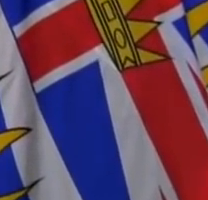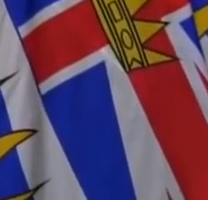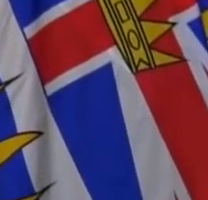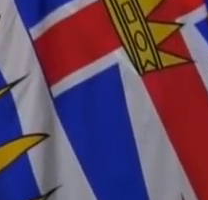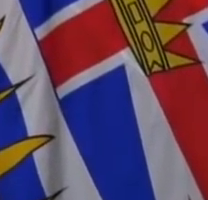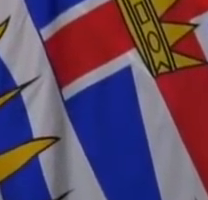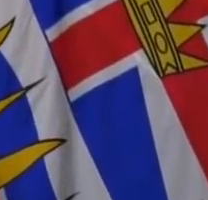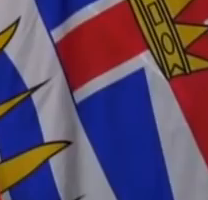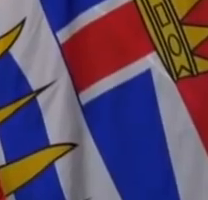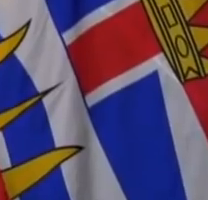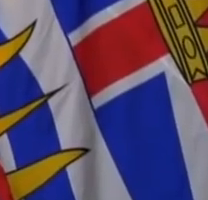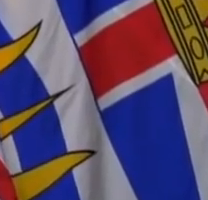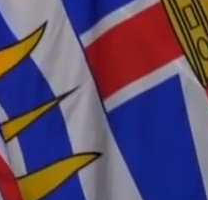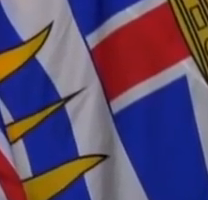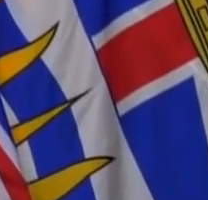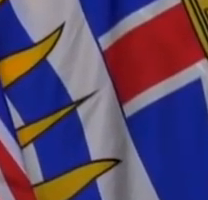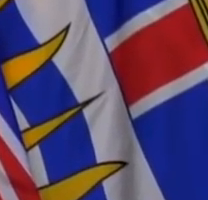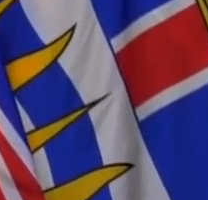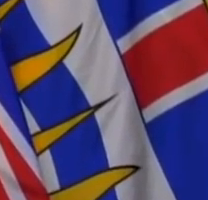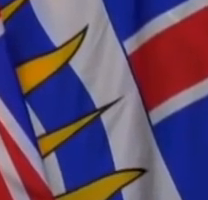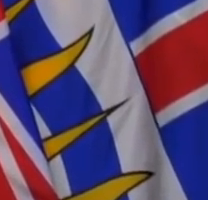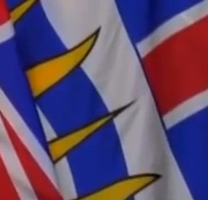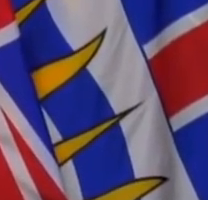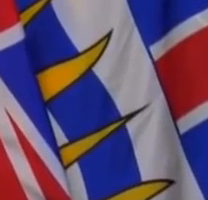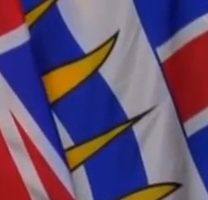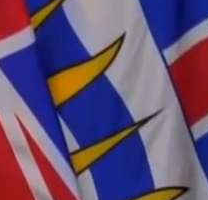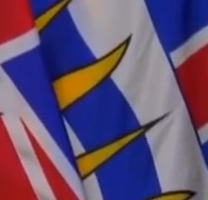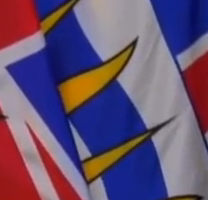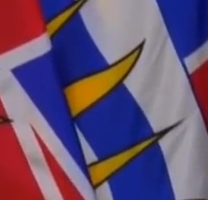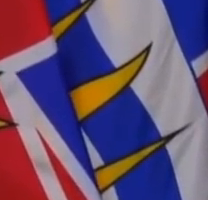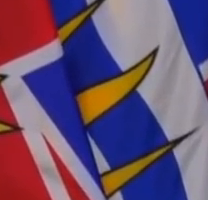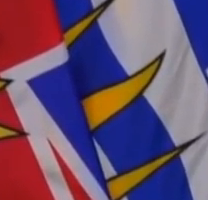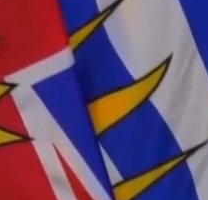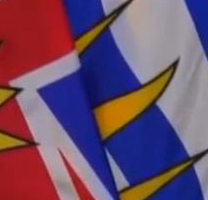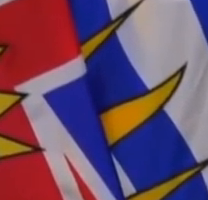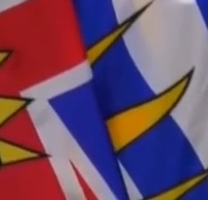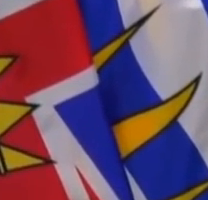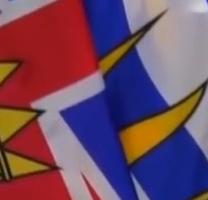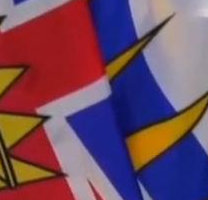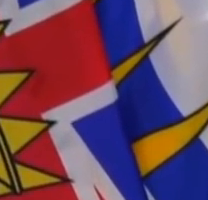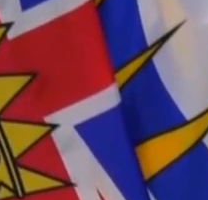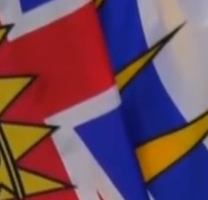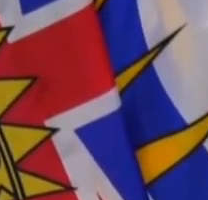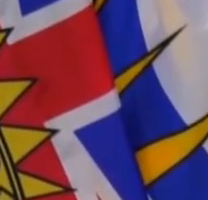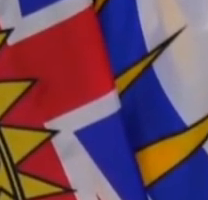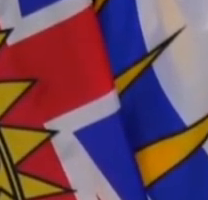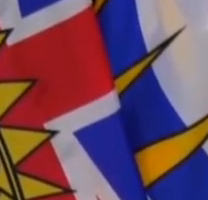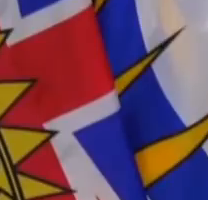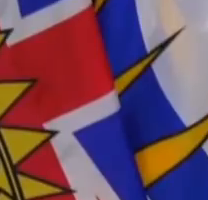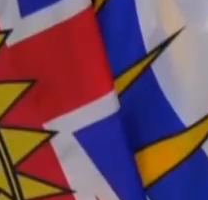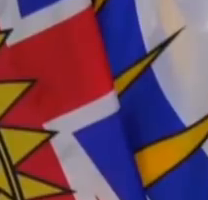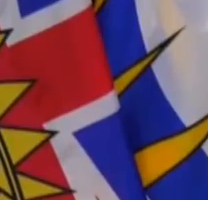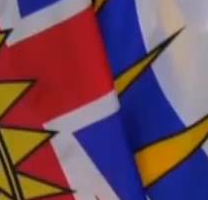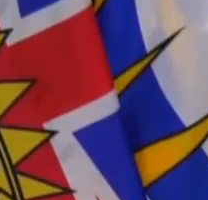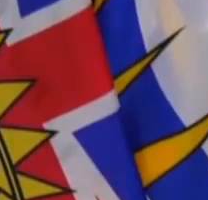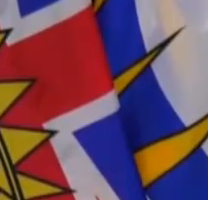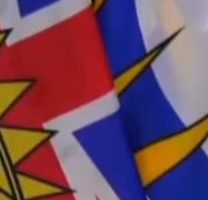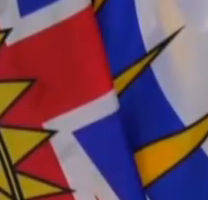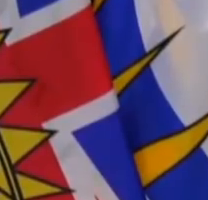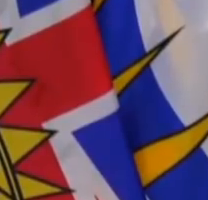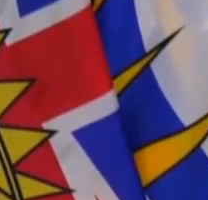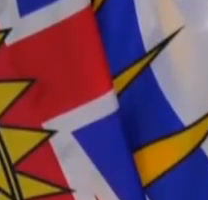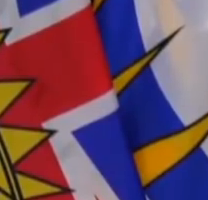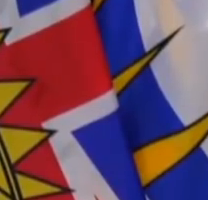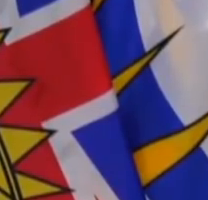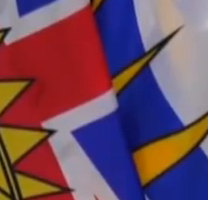today, May 30th. And I'm very grateful to be talking to you from the traditional